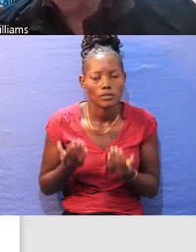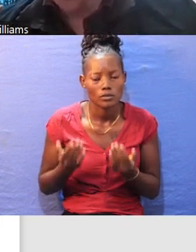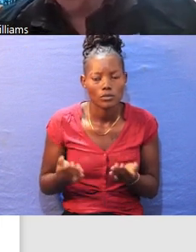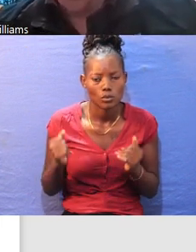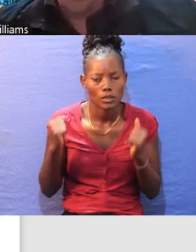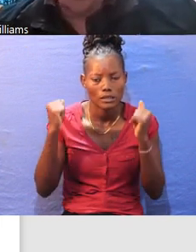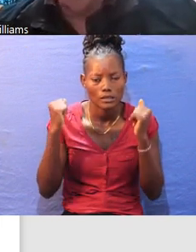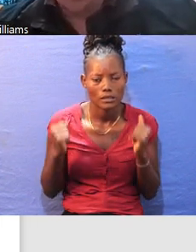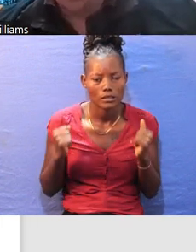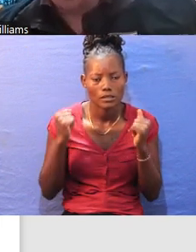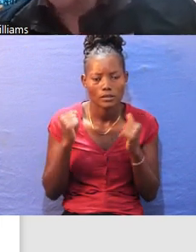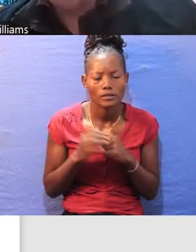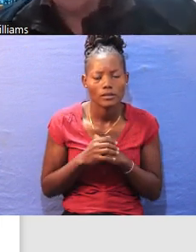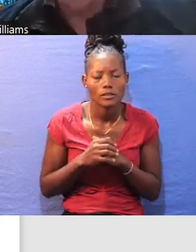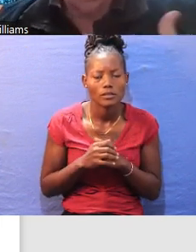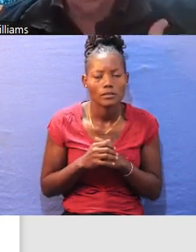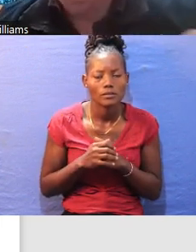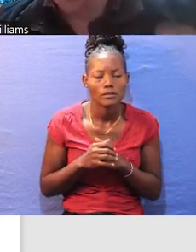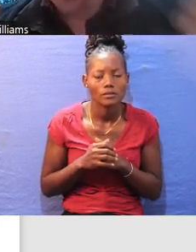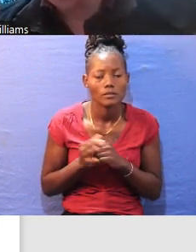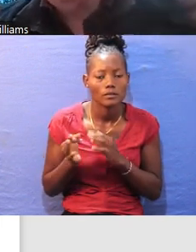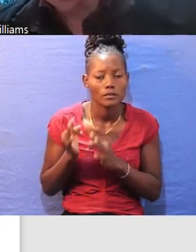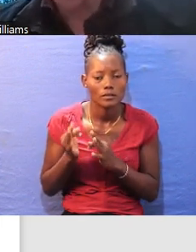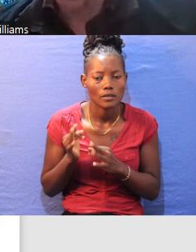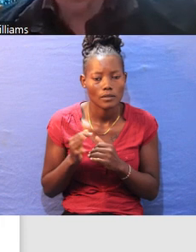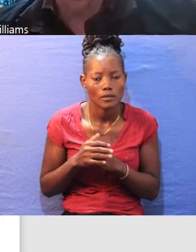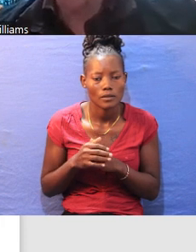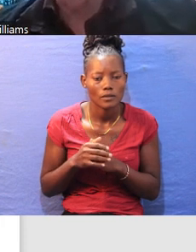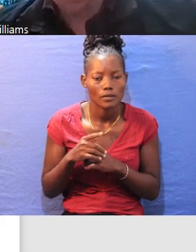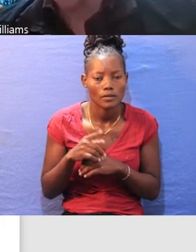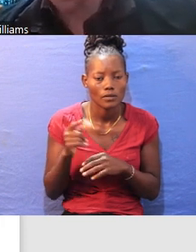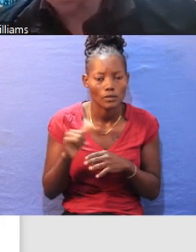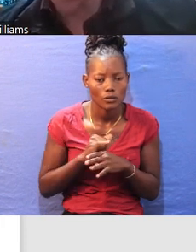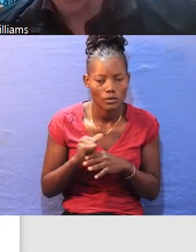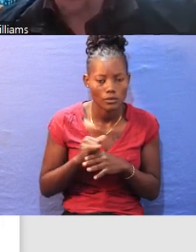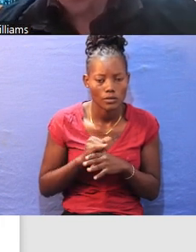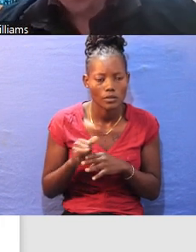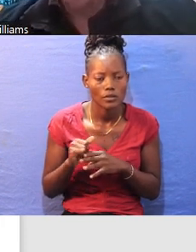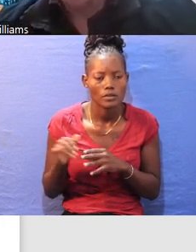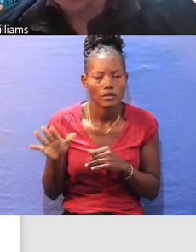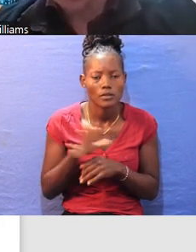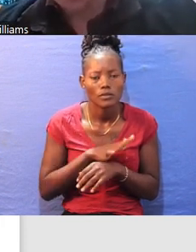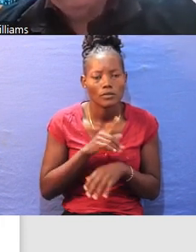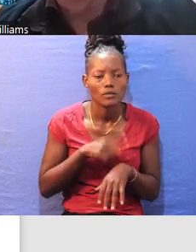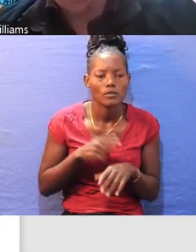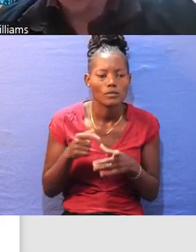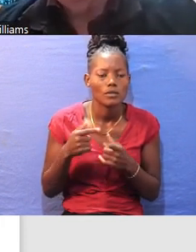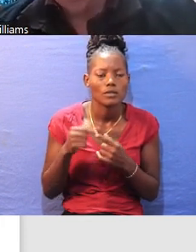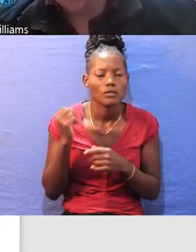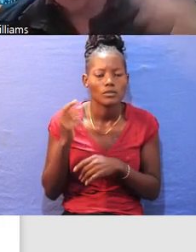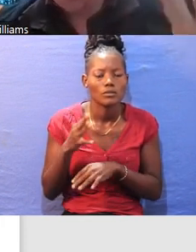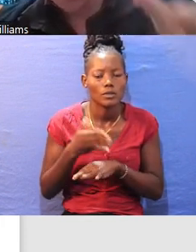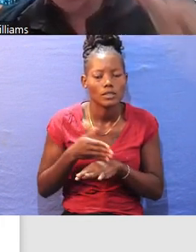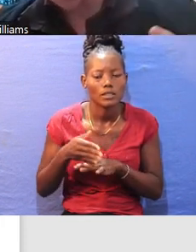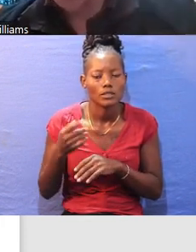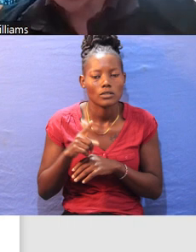yourself. If you're tight and you're trying to force a running session, I think you can injure yourself. So I think you need to be careful. Yeah.